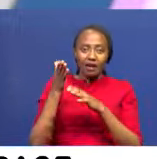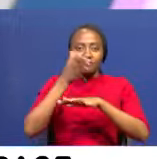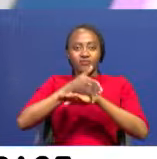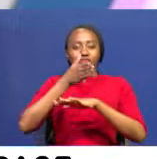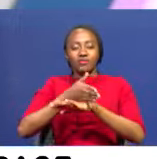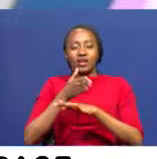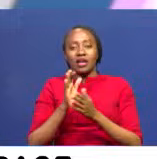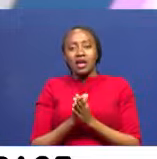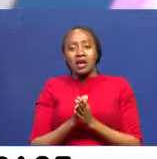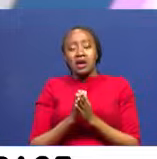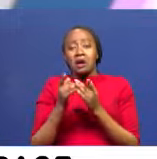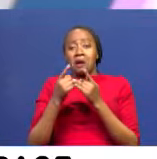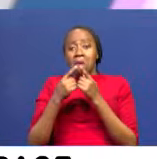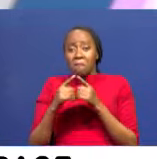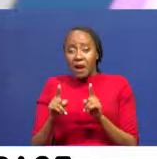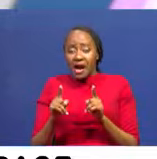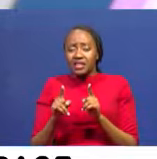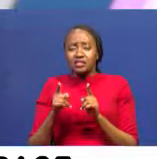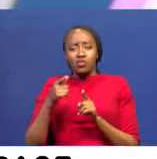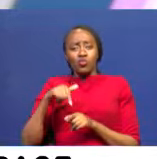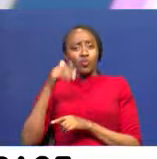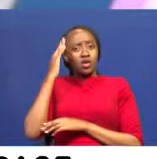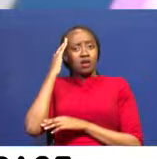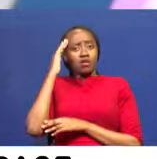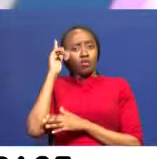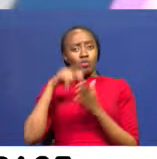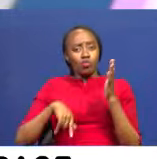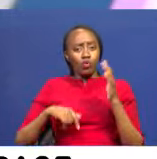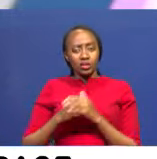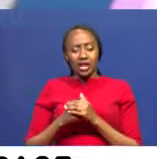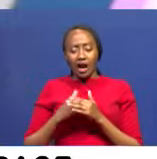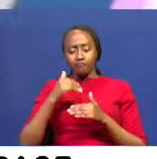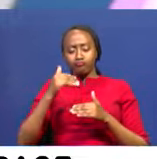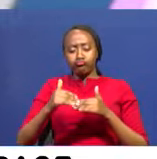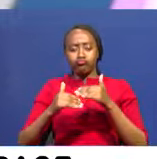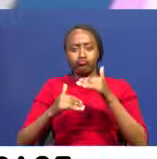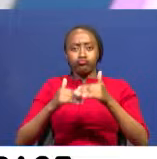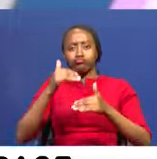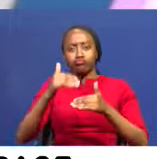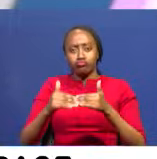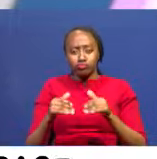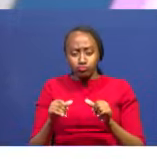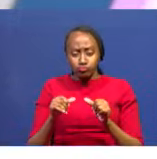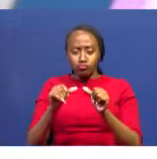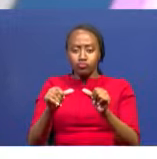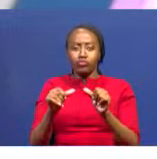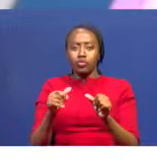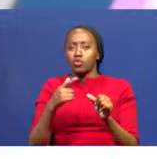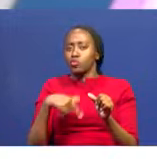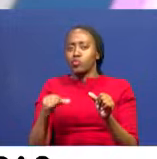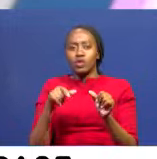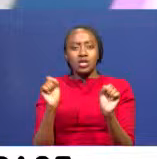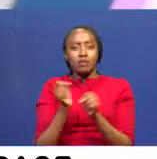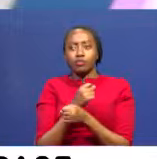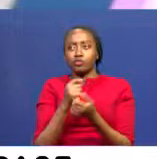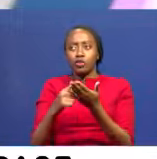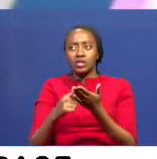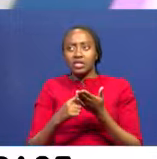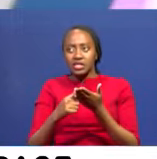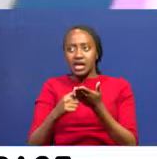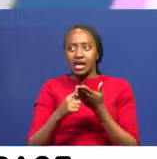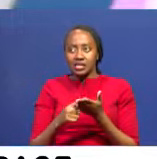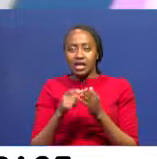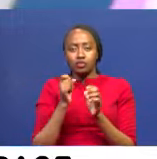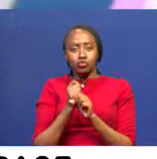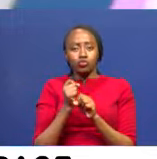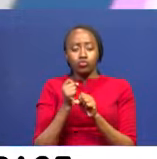know there are processes that are going on that we cannot discuss on this forum in terms of making sure